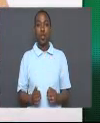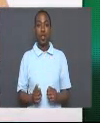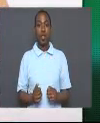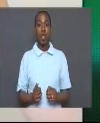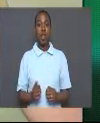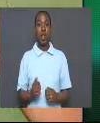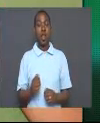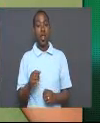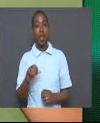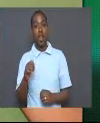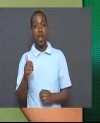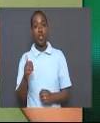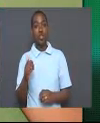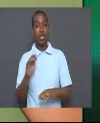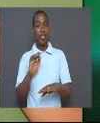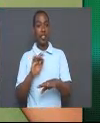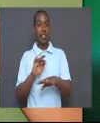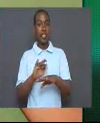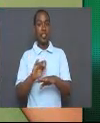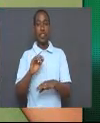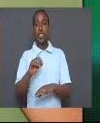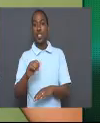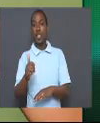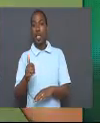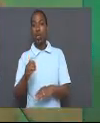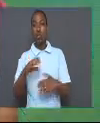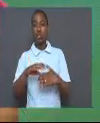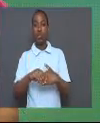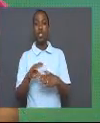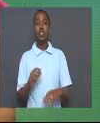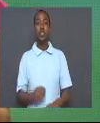clap, and touch other people's hands.